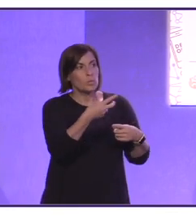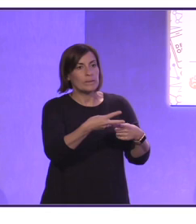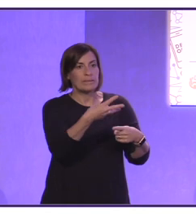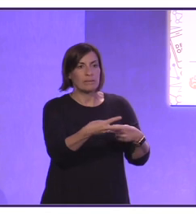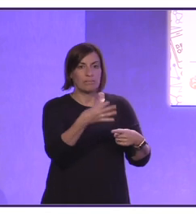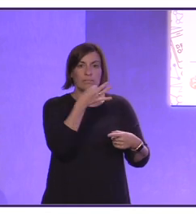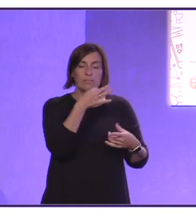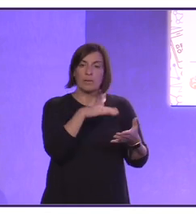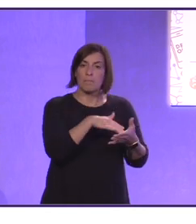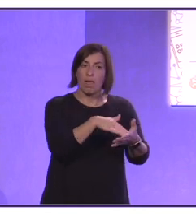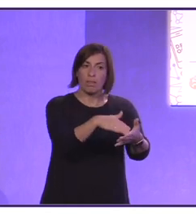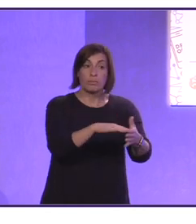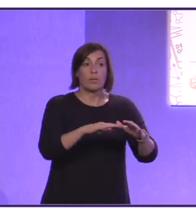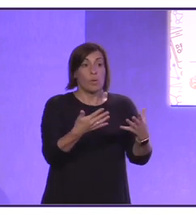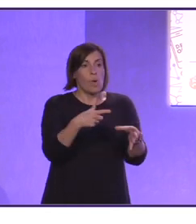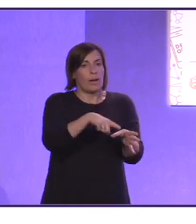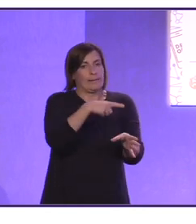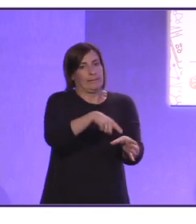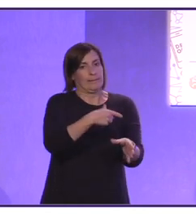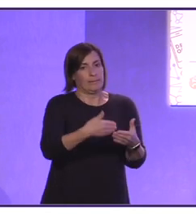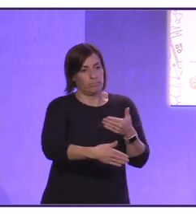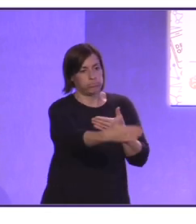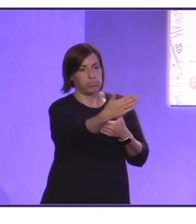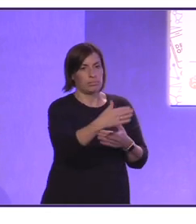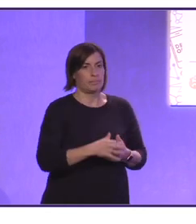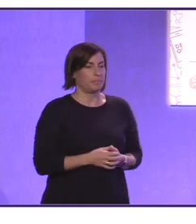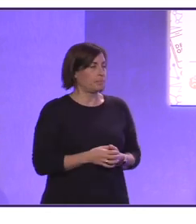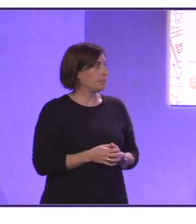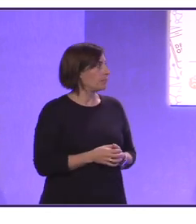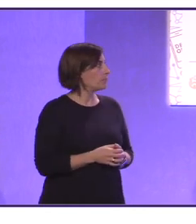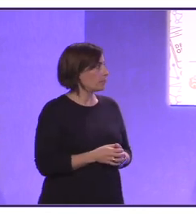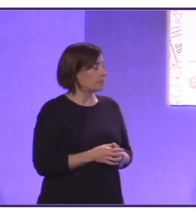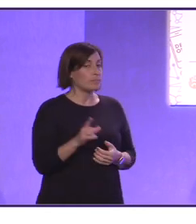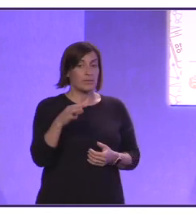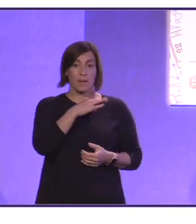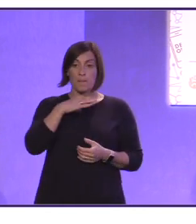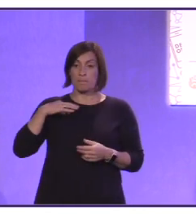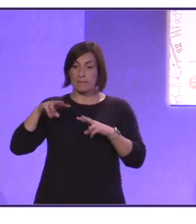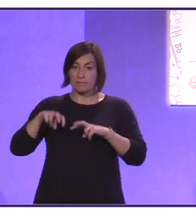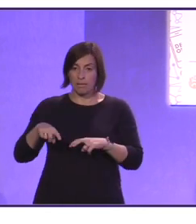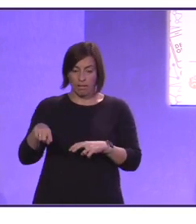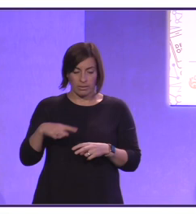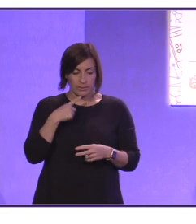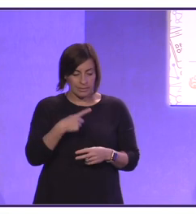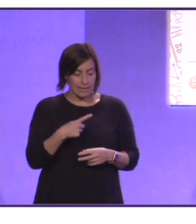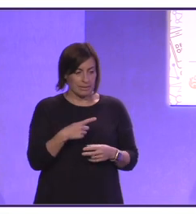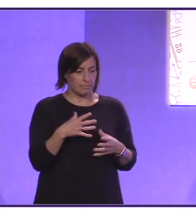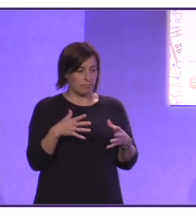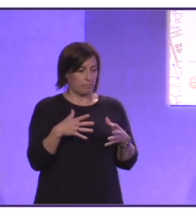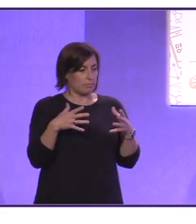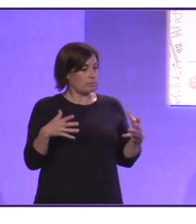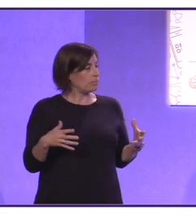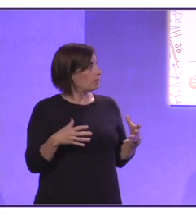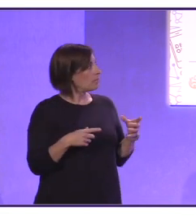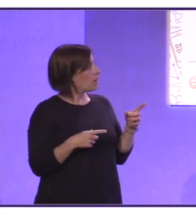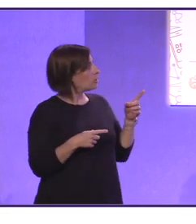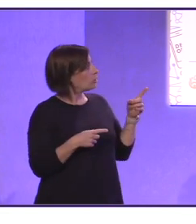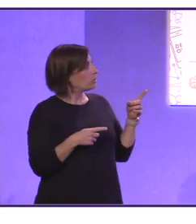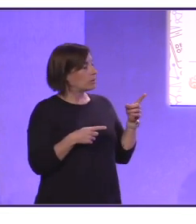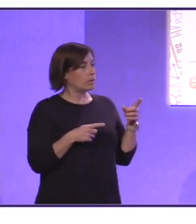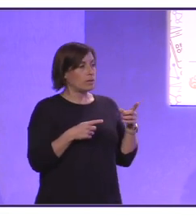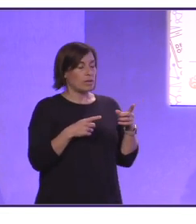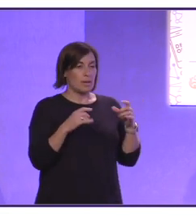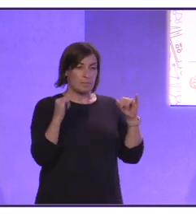months, or maybe even years. Medicine defines this, the largest part of the bell curve here, as